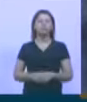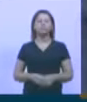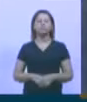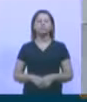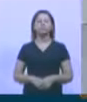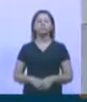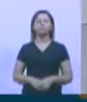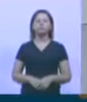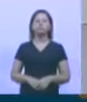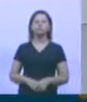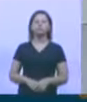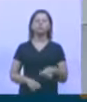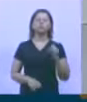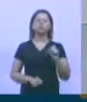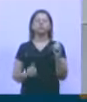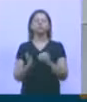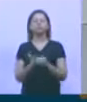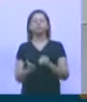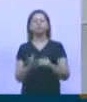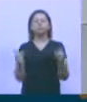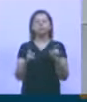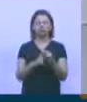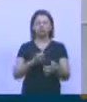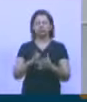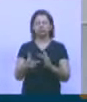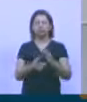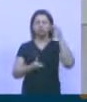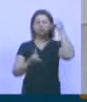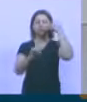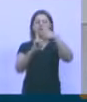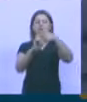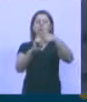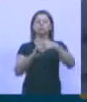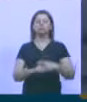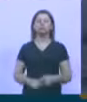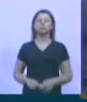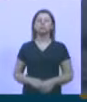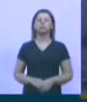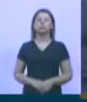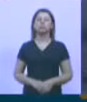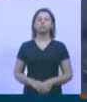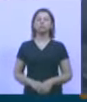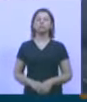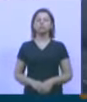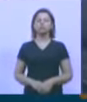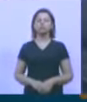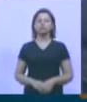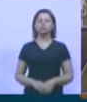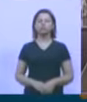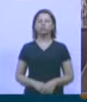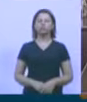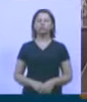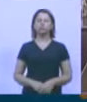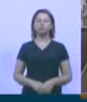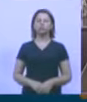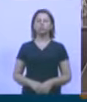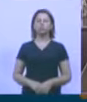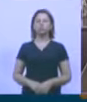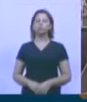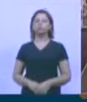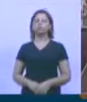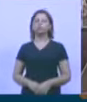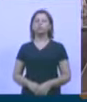words? E qual foram as últimas palavras de Jesus na cruz? In Matthew's Gospel, Mark's Gospel. No Evangelho